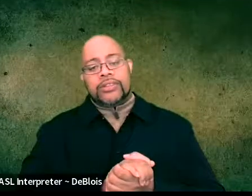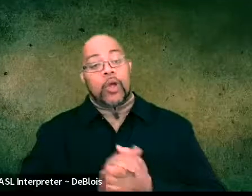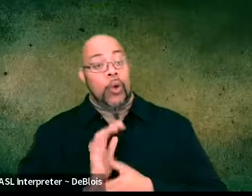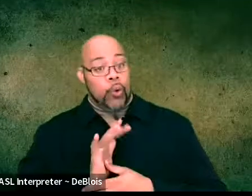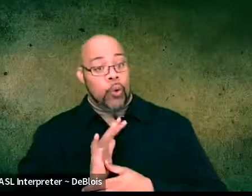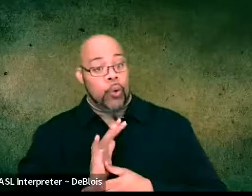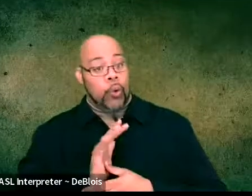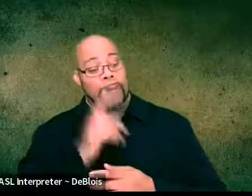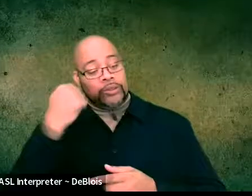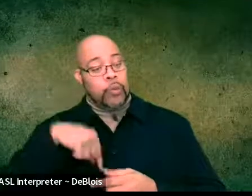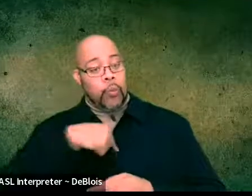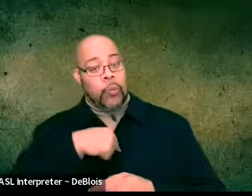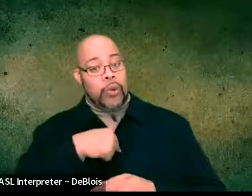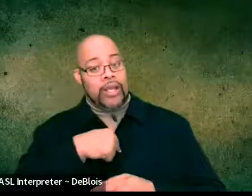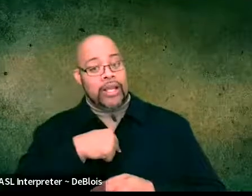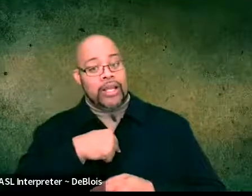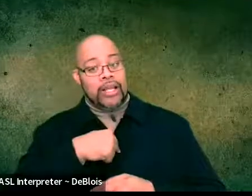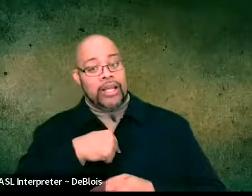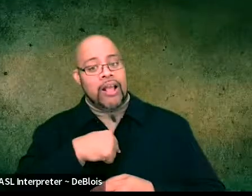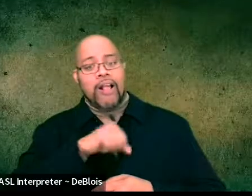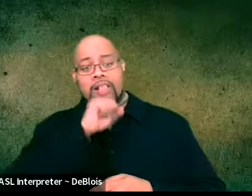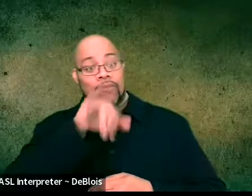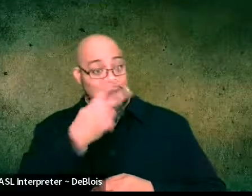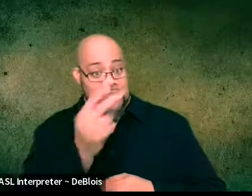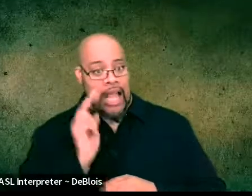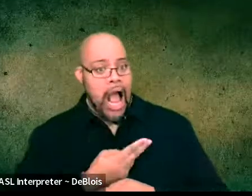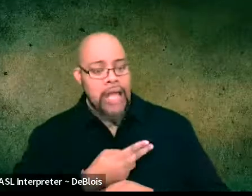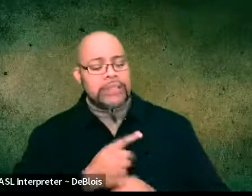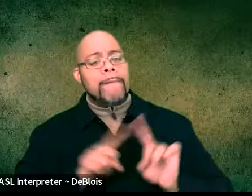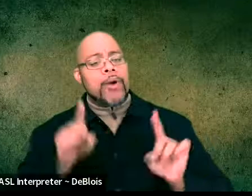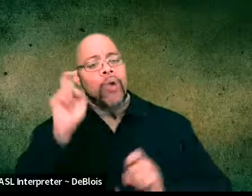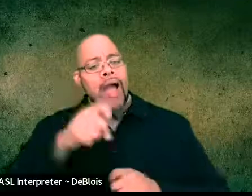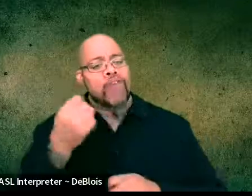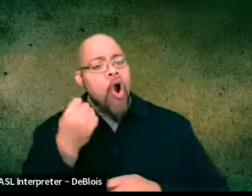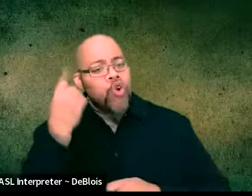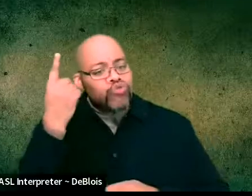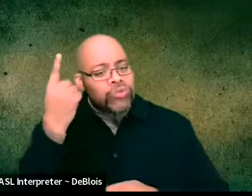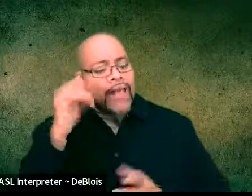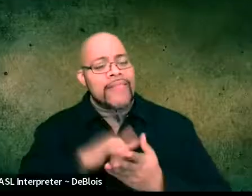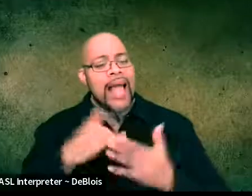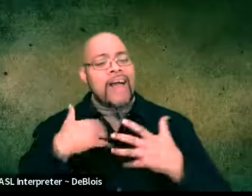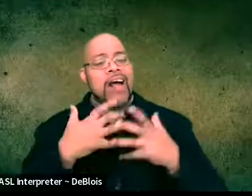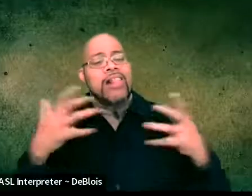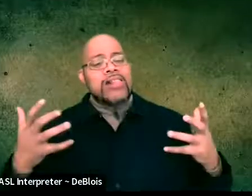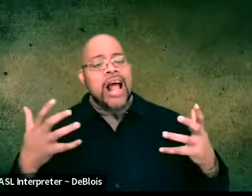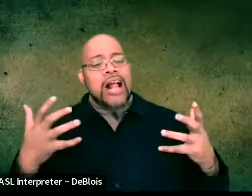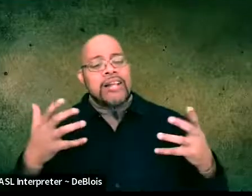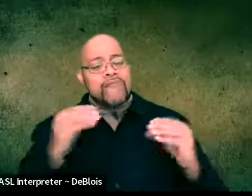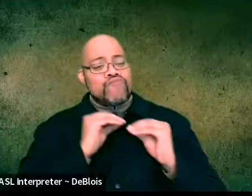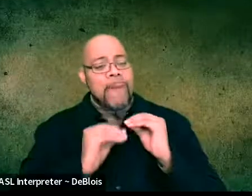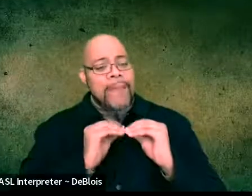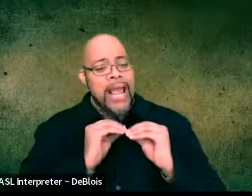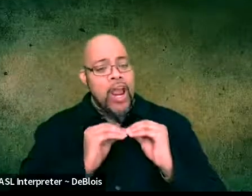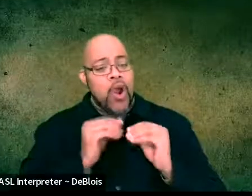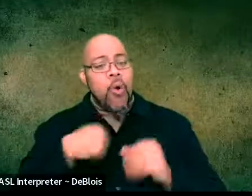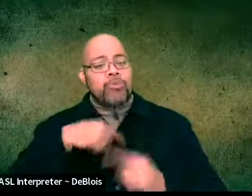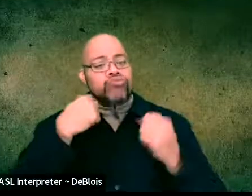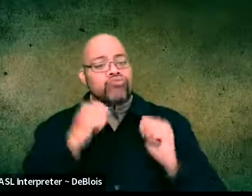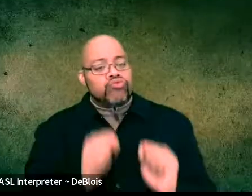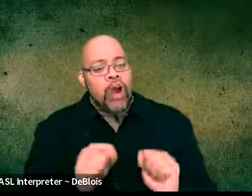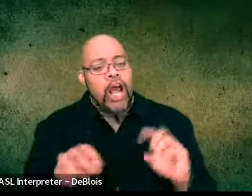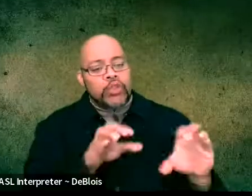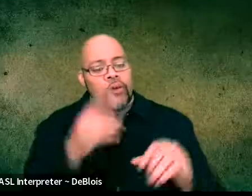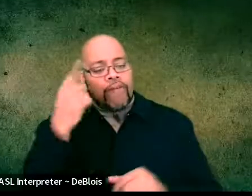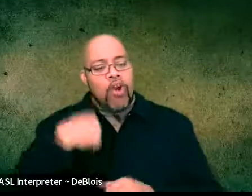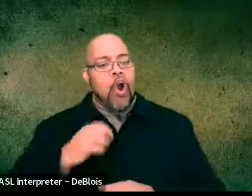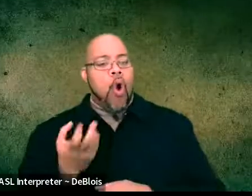cool because we love that you see us, but you have to understand that there is a lot of repair that we're trying to do for